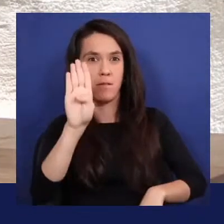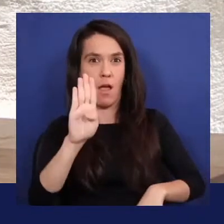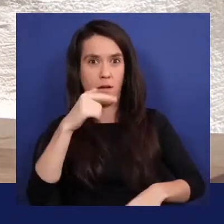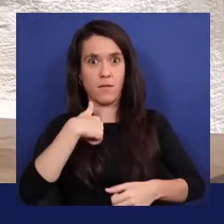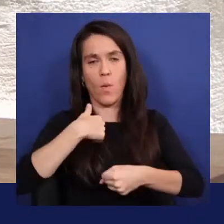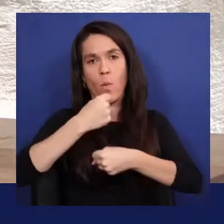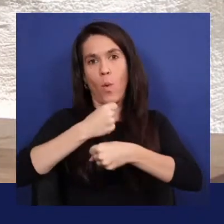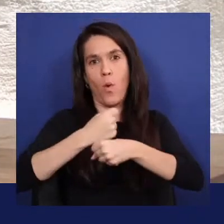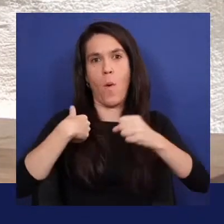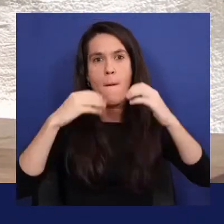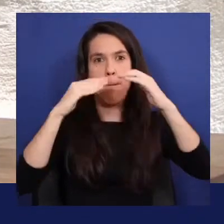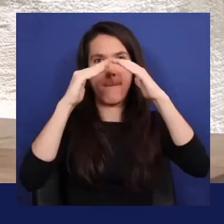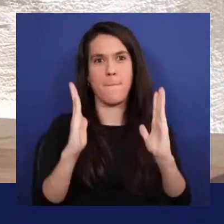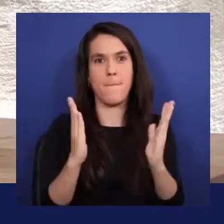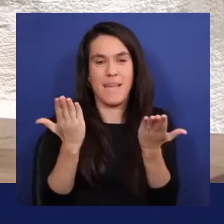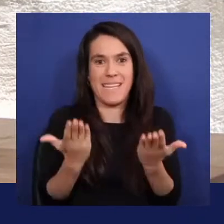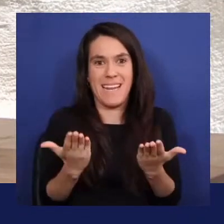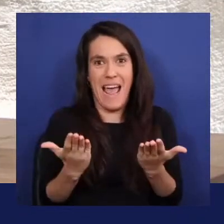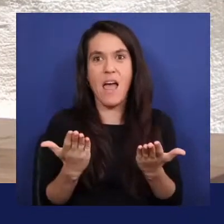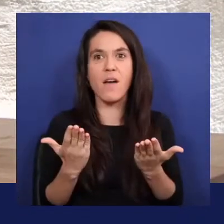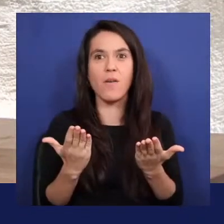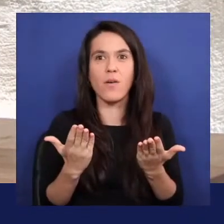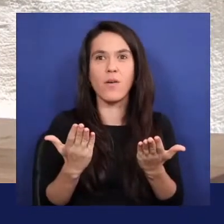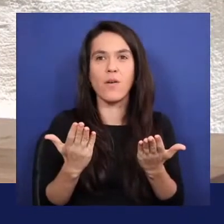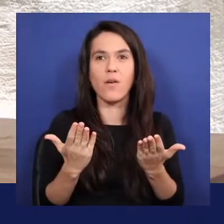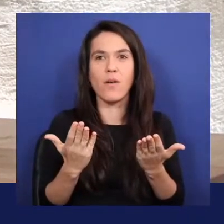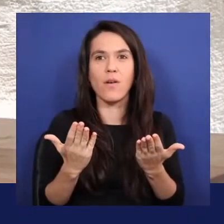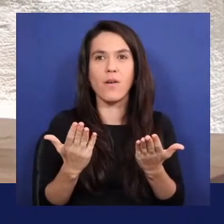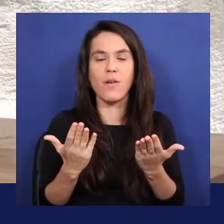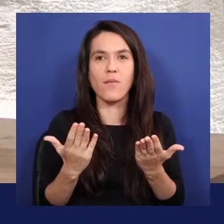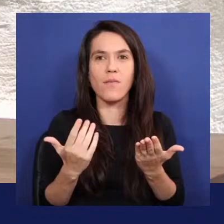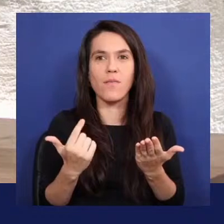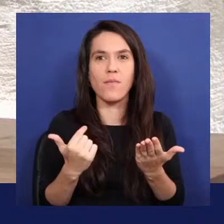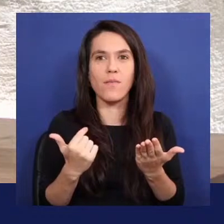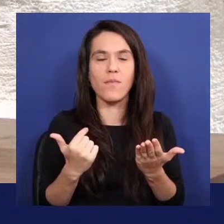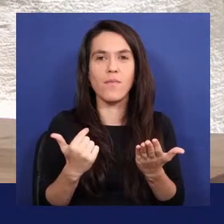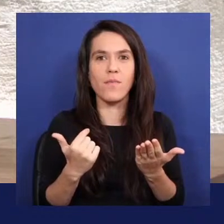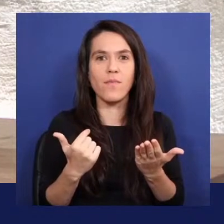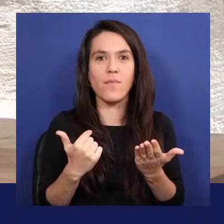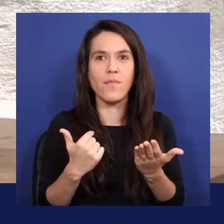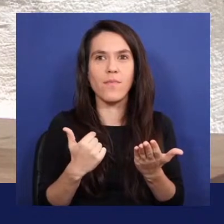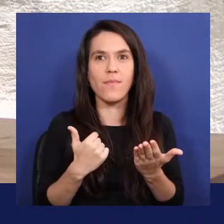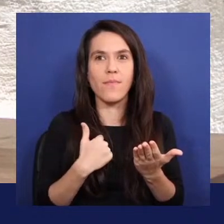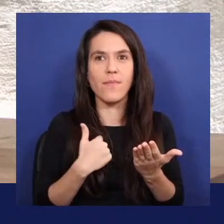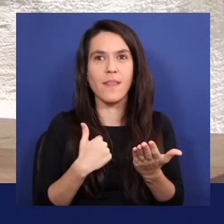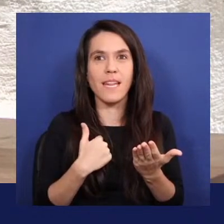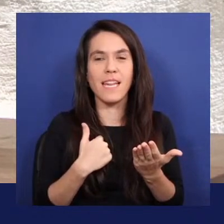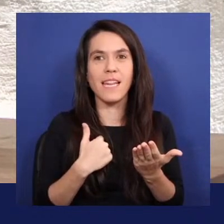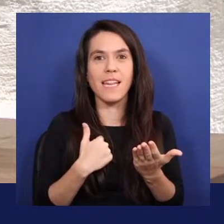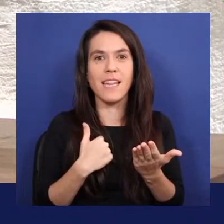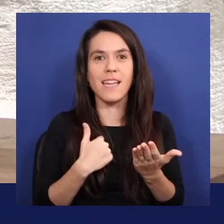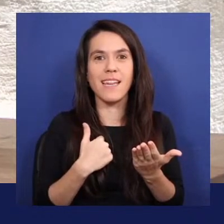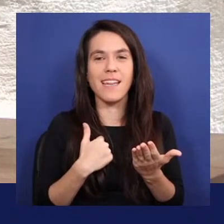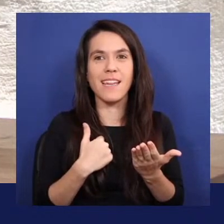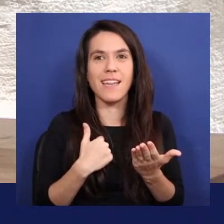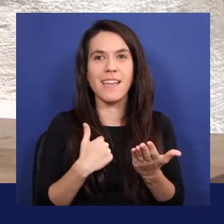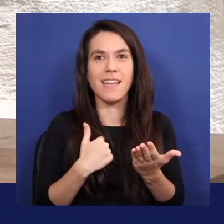as most of the people here, but I am